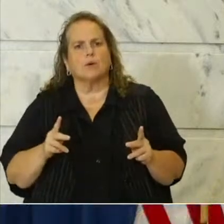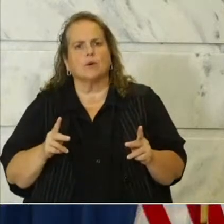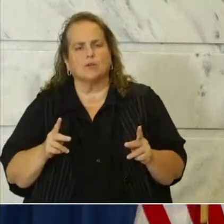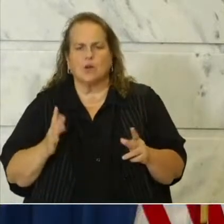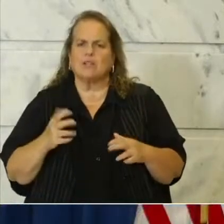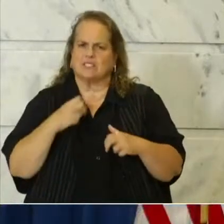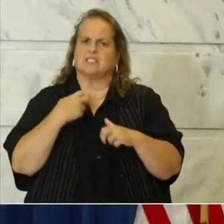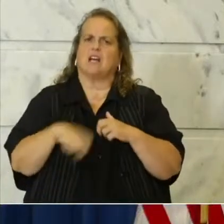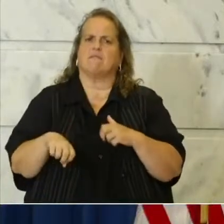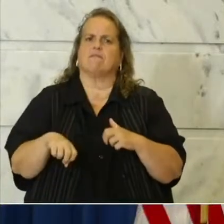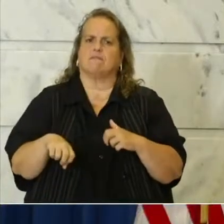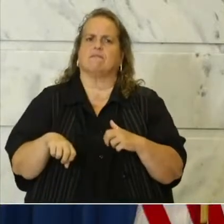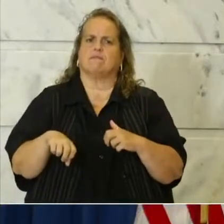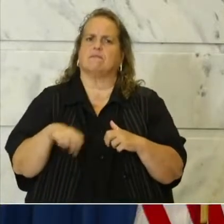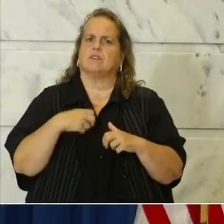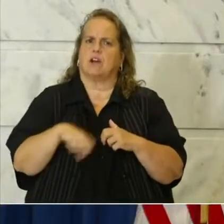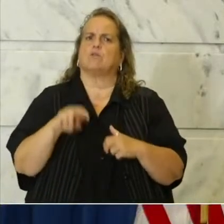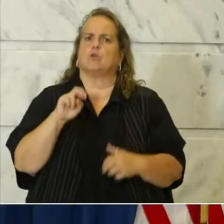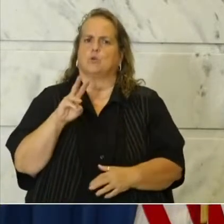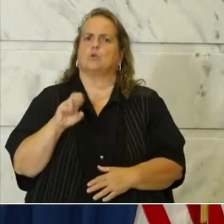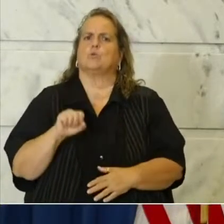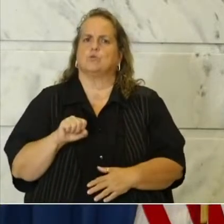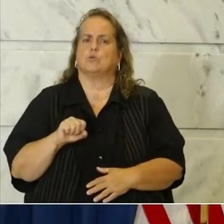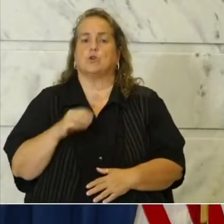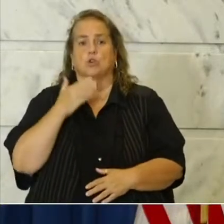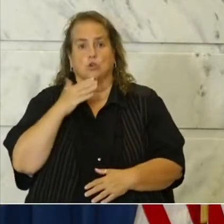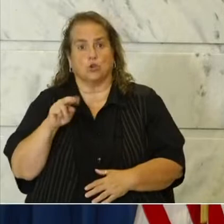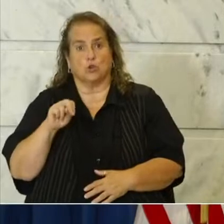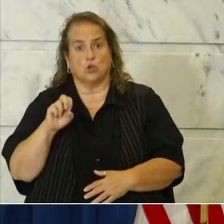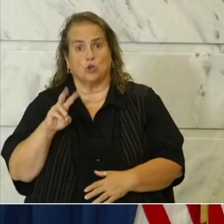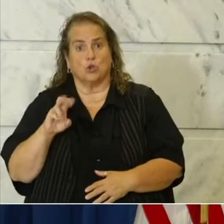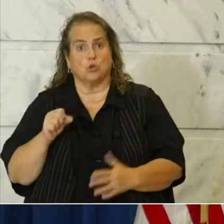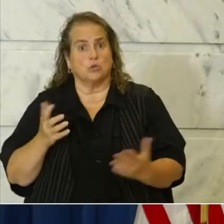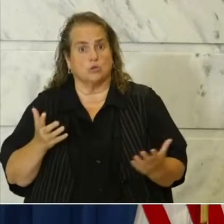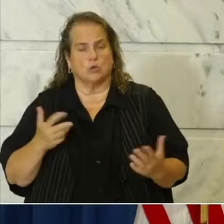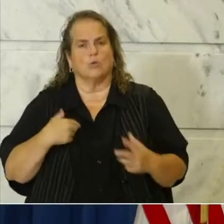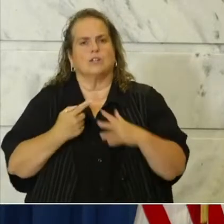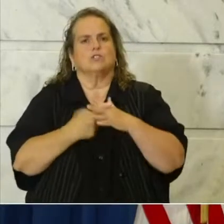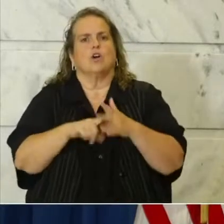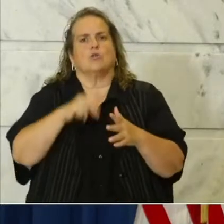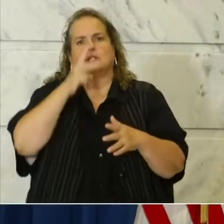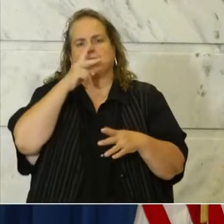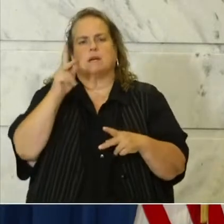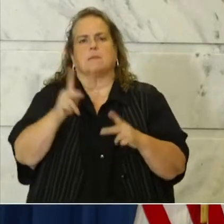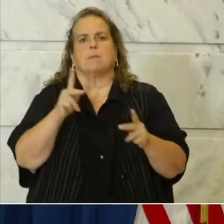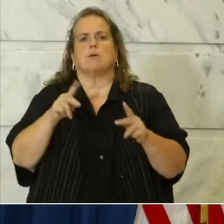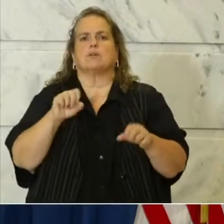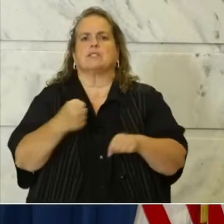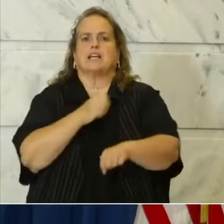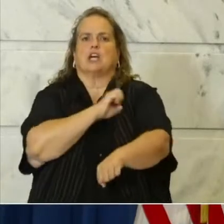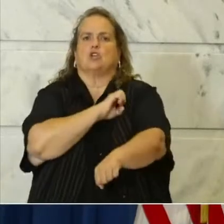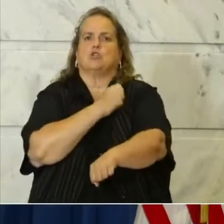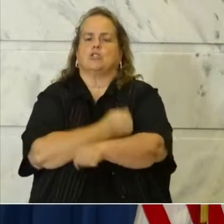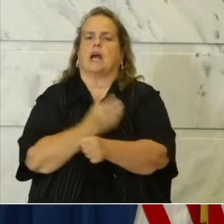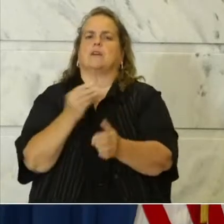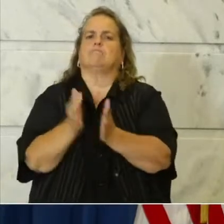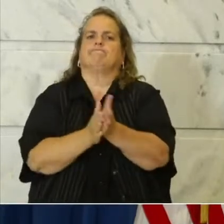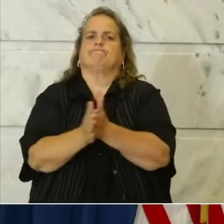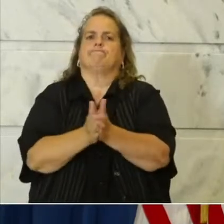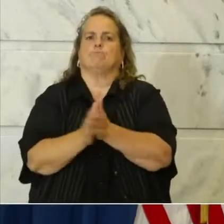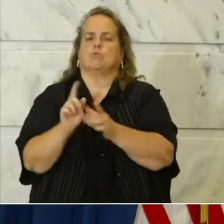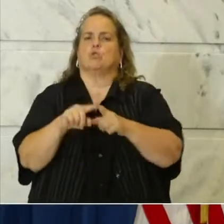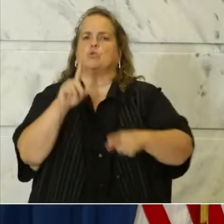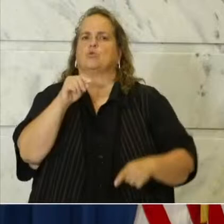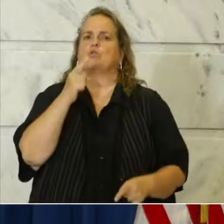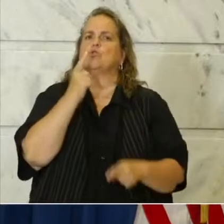tough news. The good news is we're starting to see people's energy and enthusiasm in doing the right thing pick up. So I'm